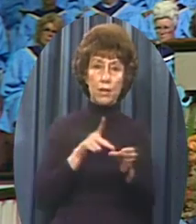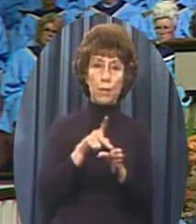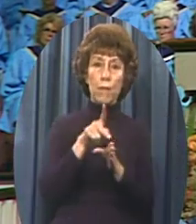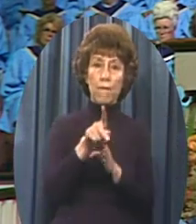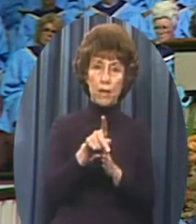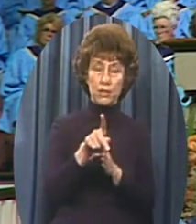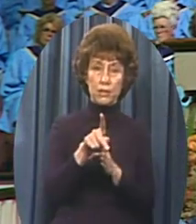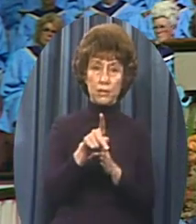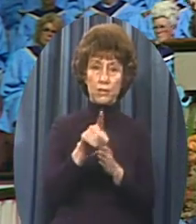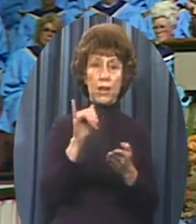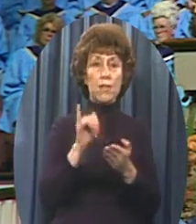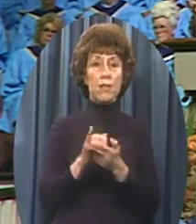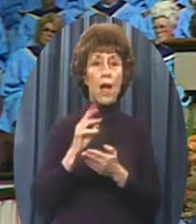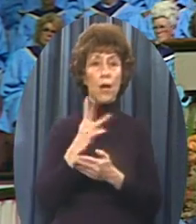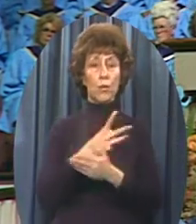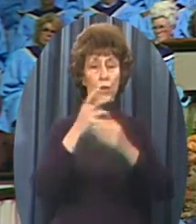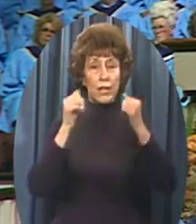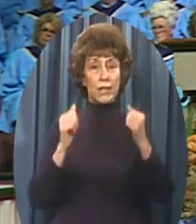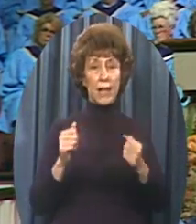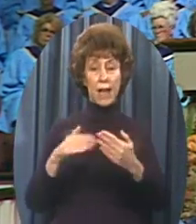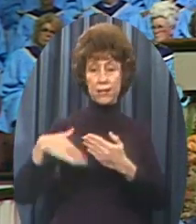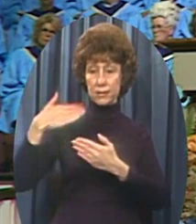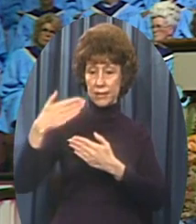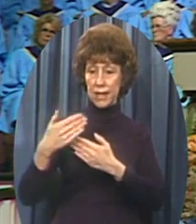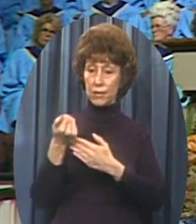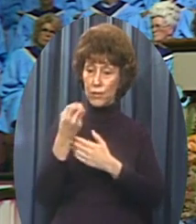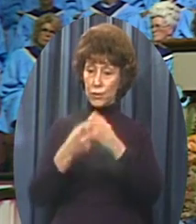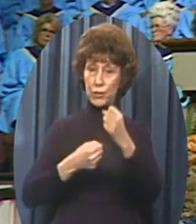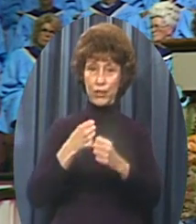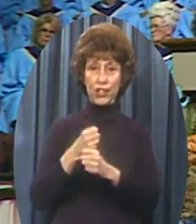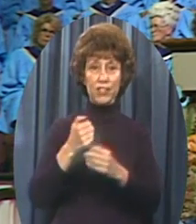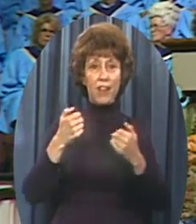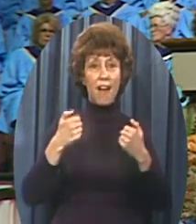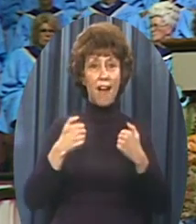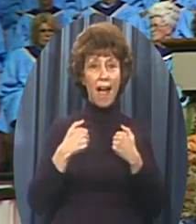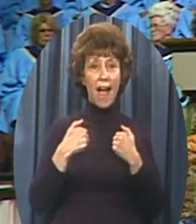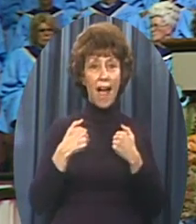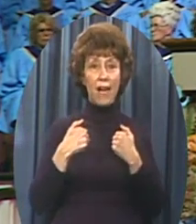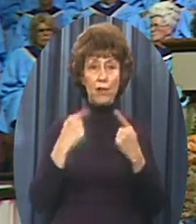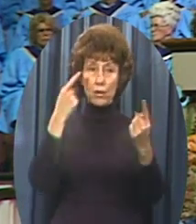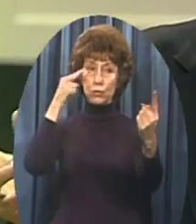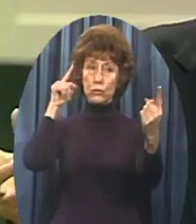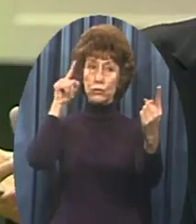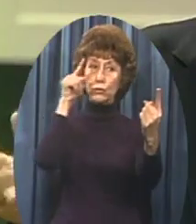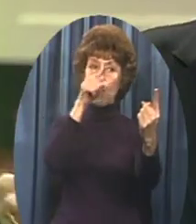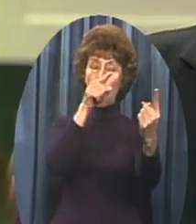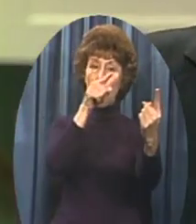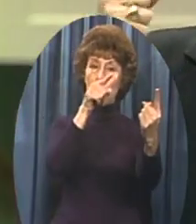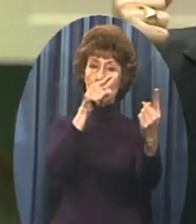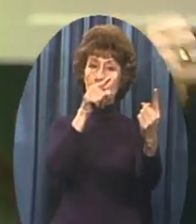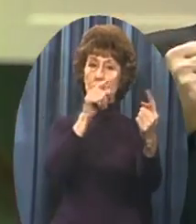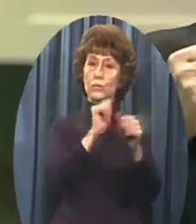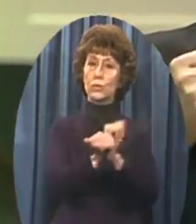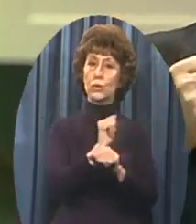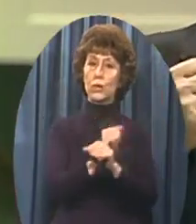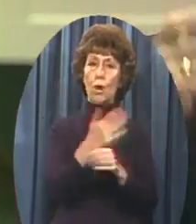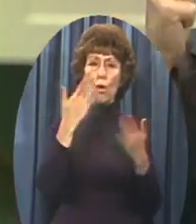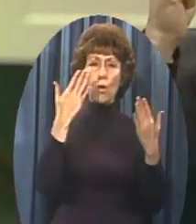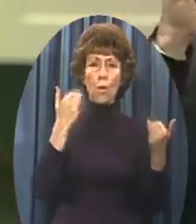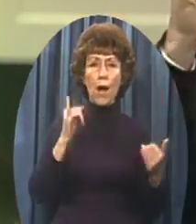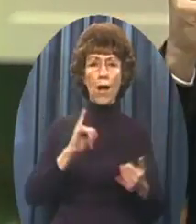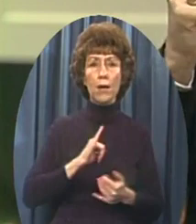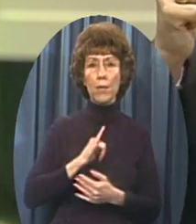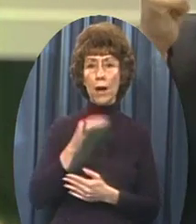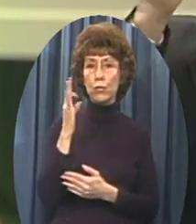the various vocations so that we can, in the next few years, have the long-range plan working. Now, why am I crying out on the issues?